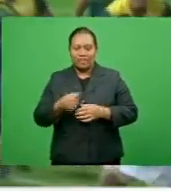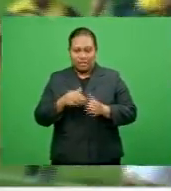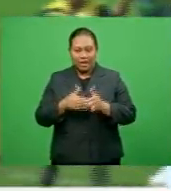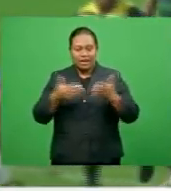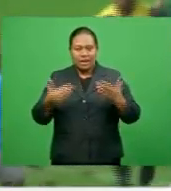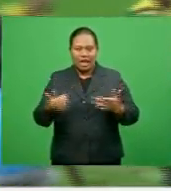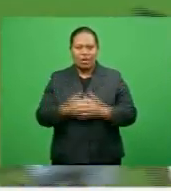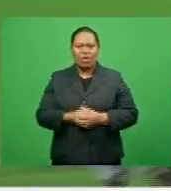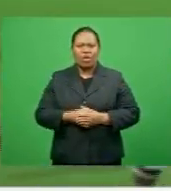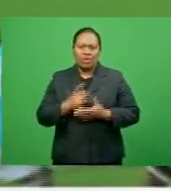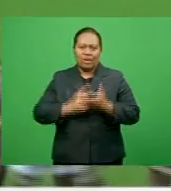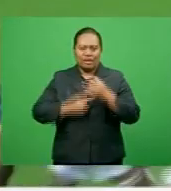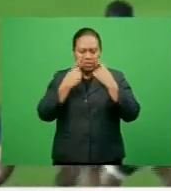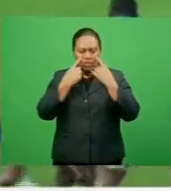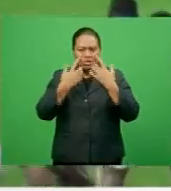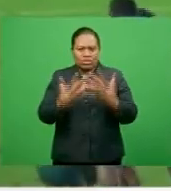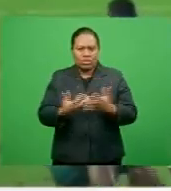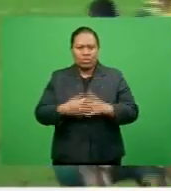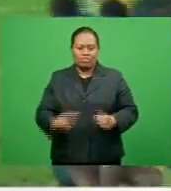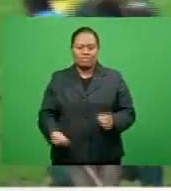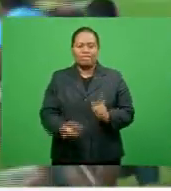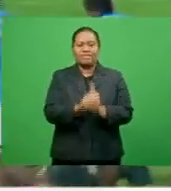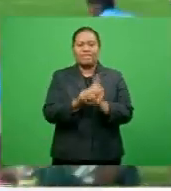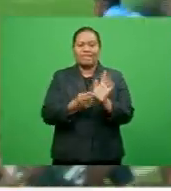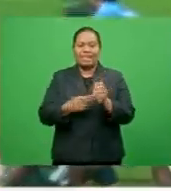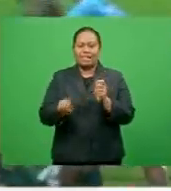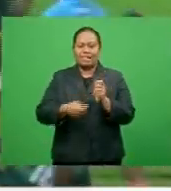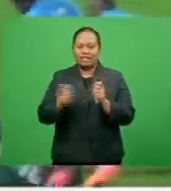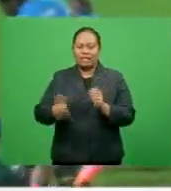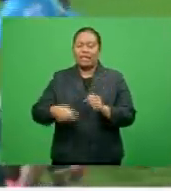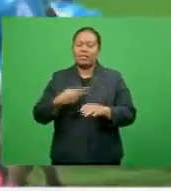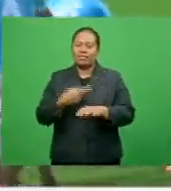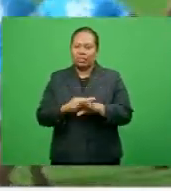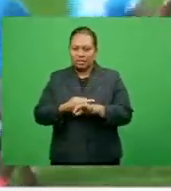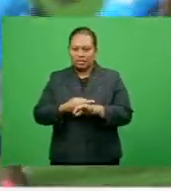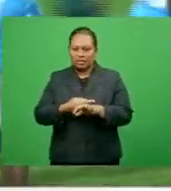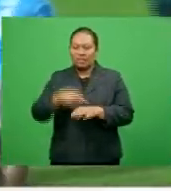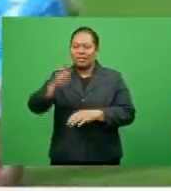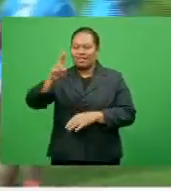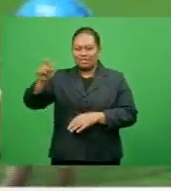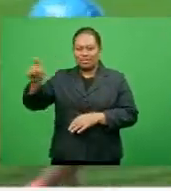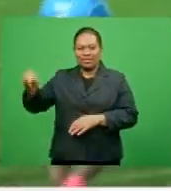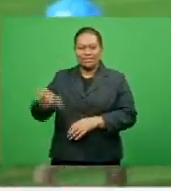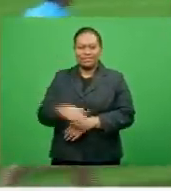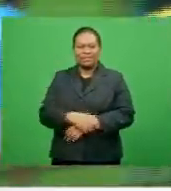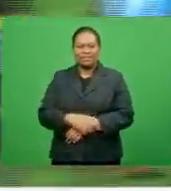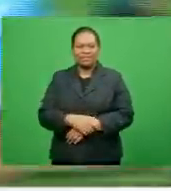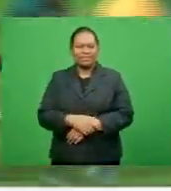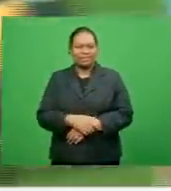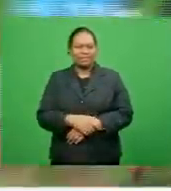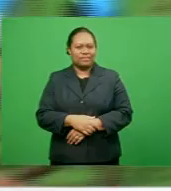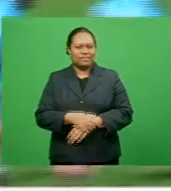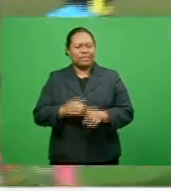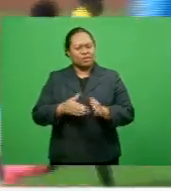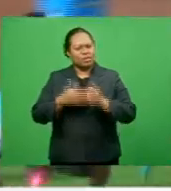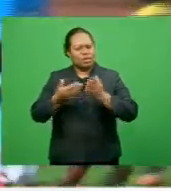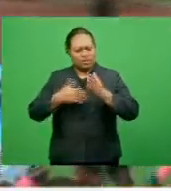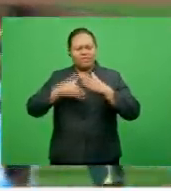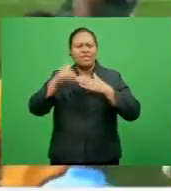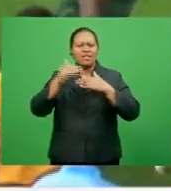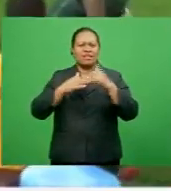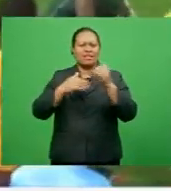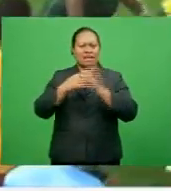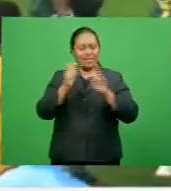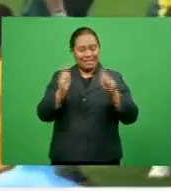up loose ends before facing Naita Siri next week at Ratu Thakumbau Park in Nausori. What we're doing now is actually building up the points. I